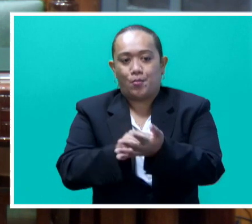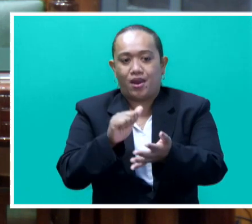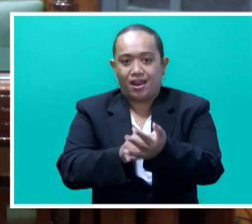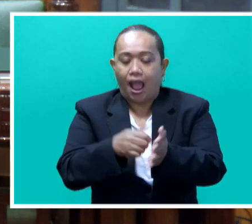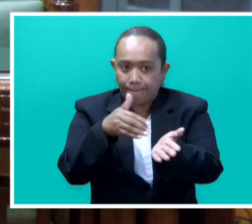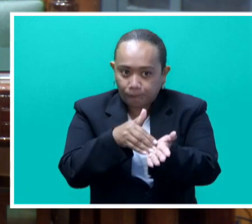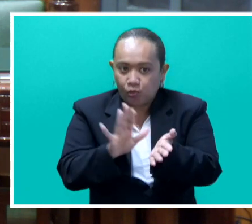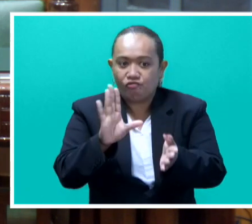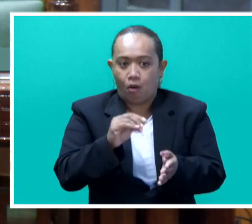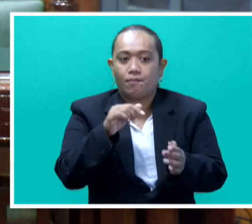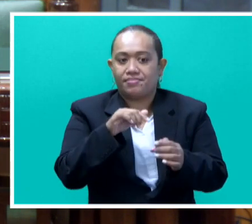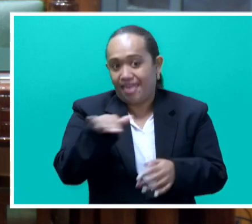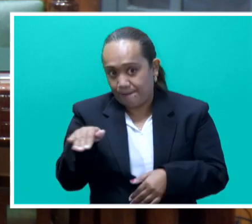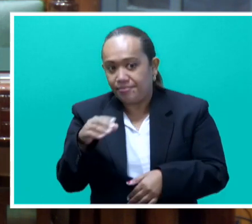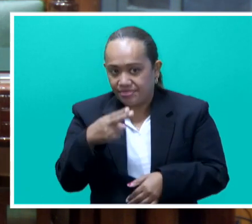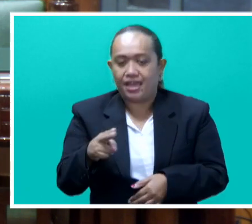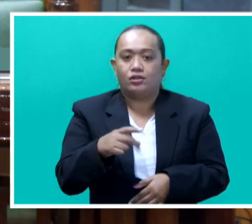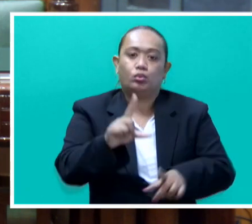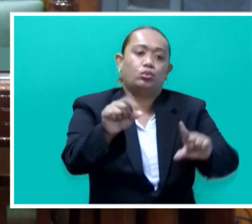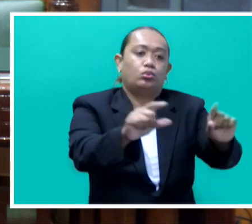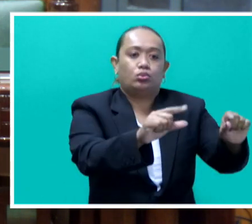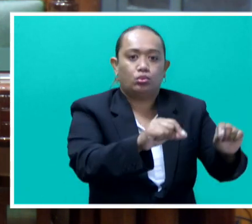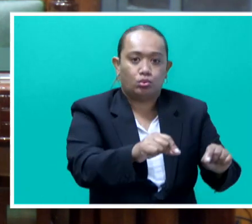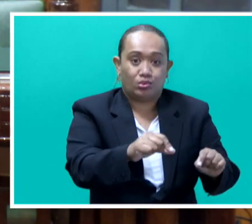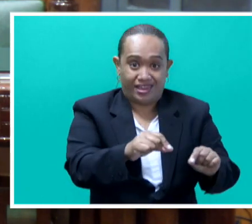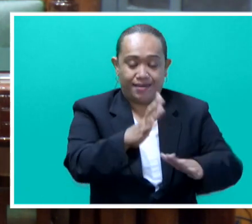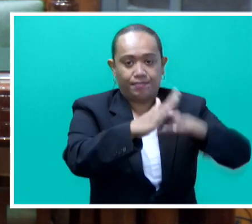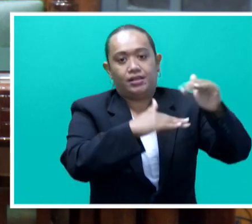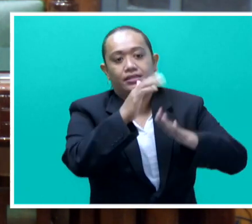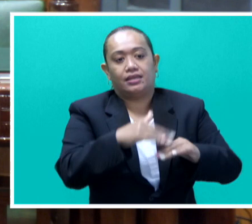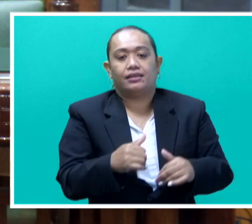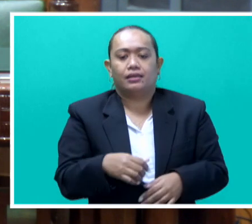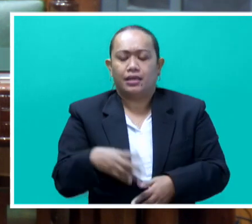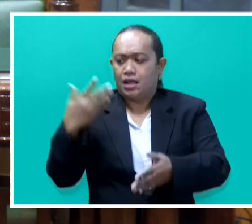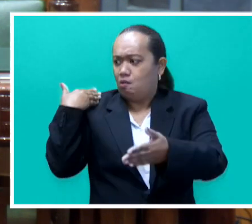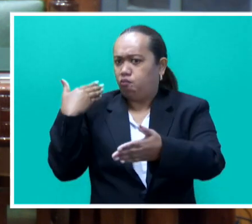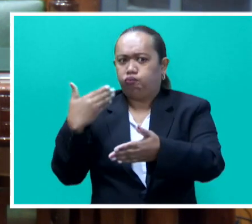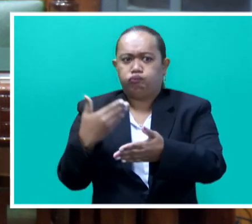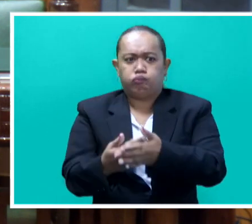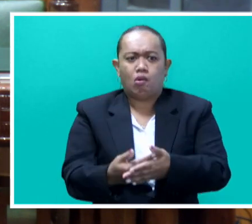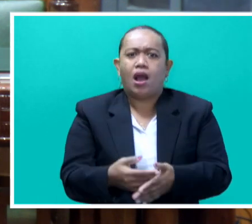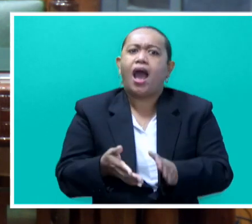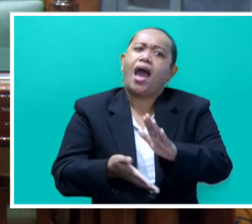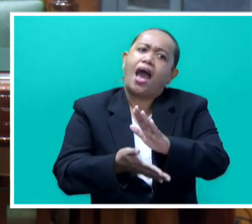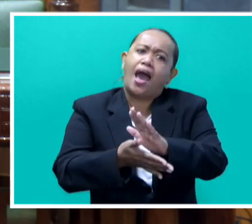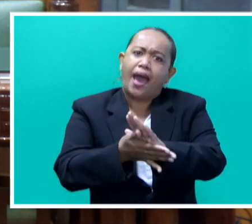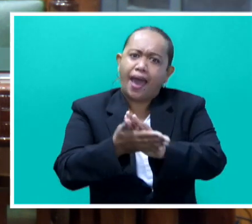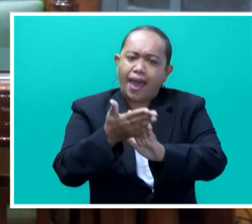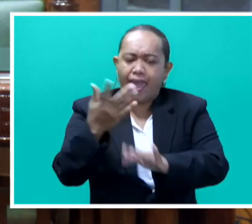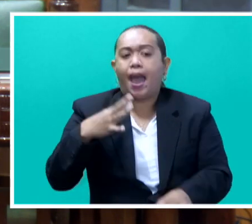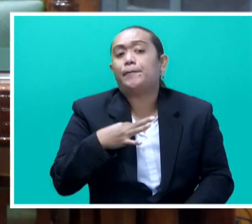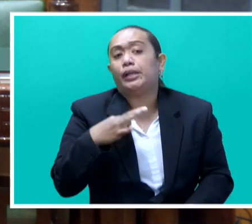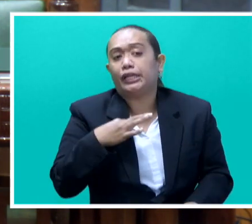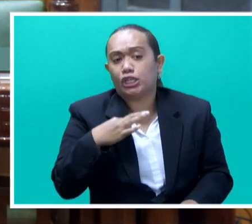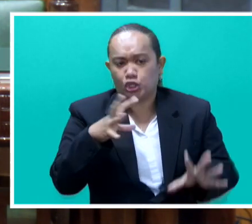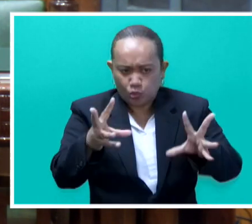developments. Mr. Speaker, sir, the Ministry has noted in recent years that a high number of substandard building applications has been